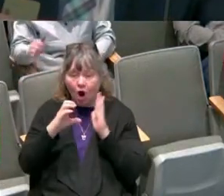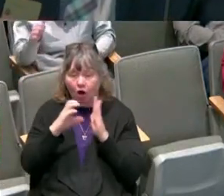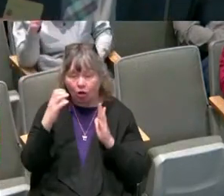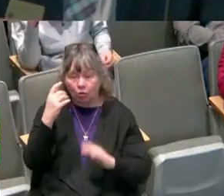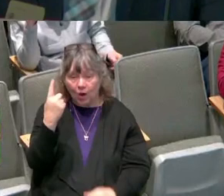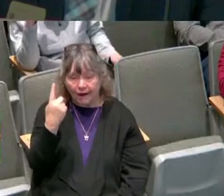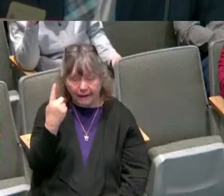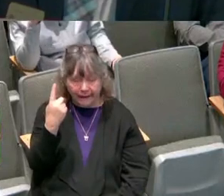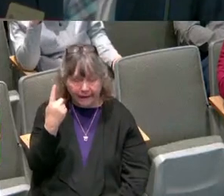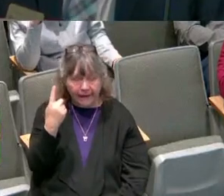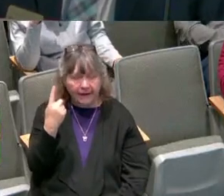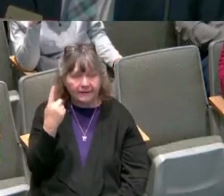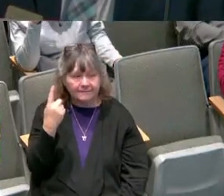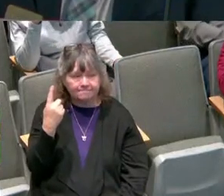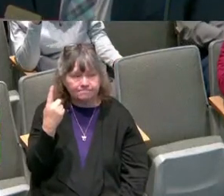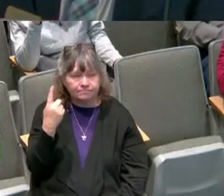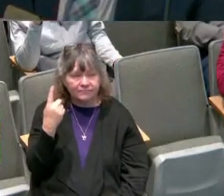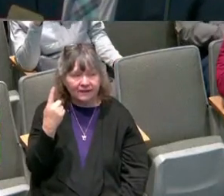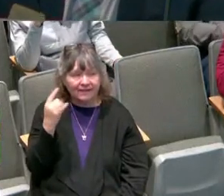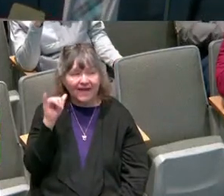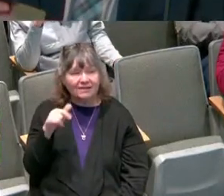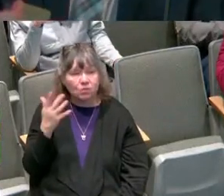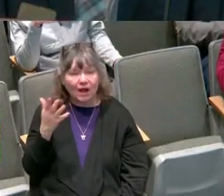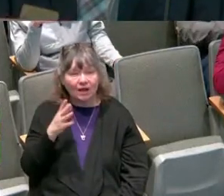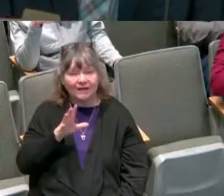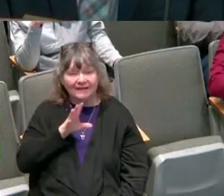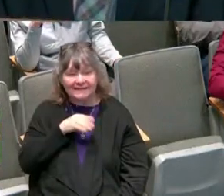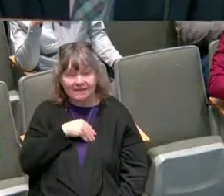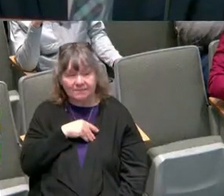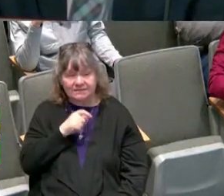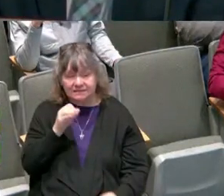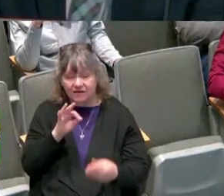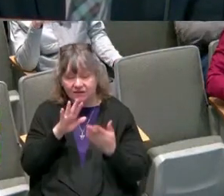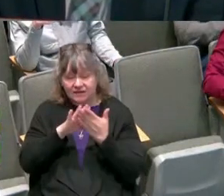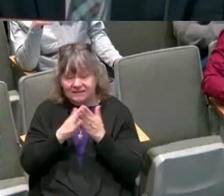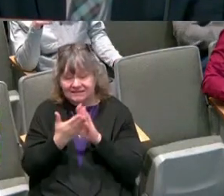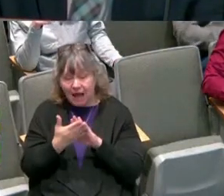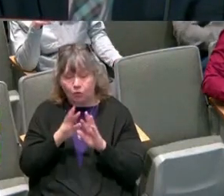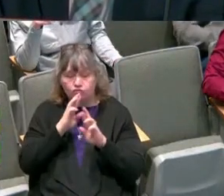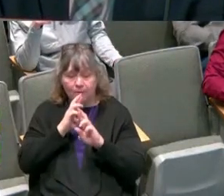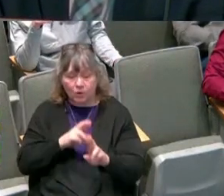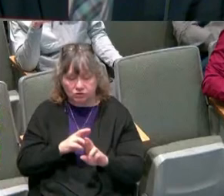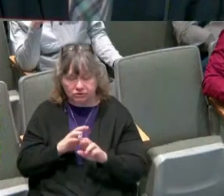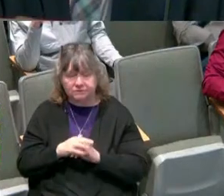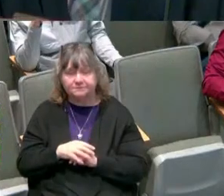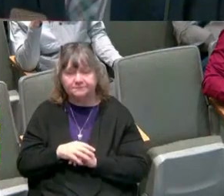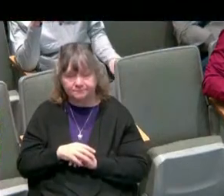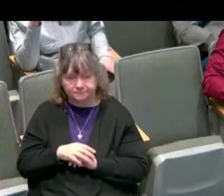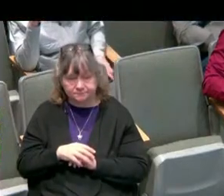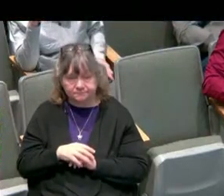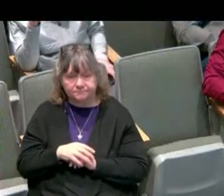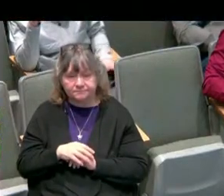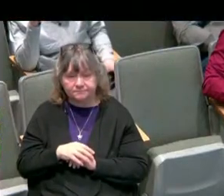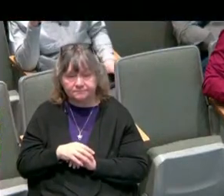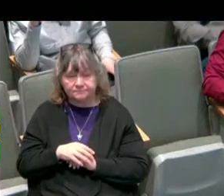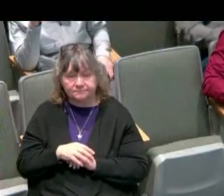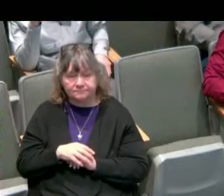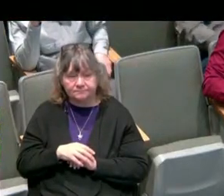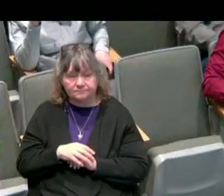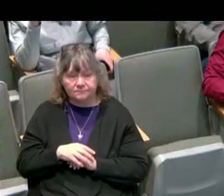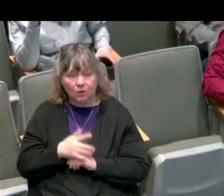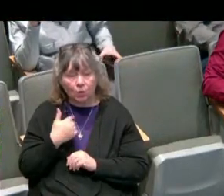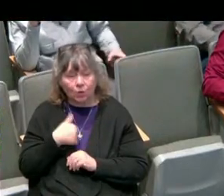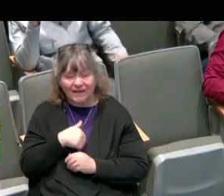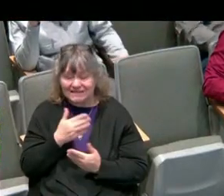one which is the acceptance of town reports Amy ritterbush